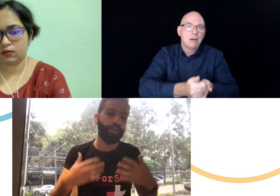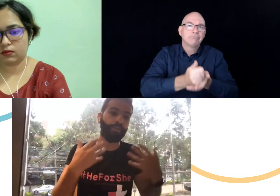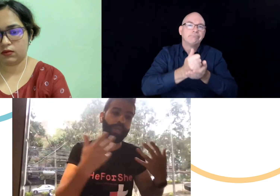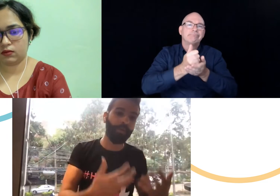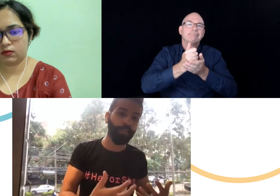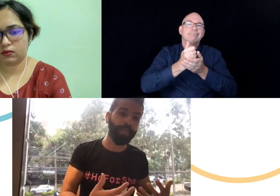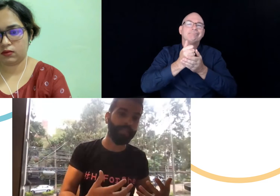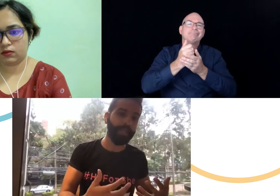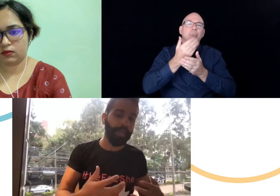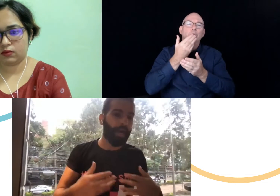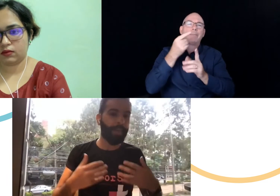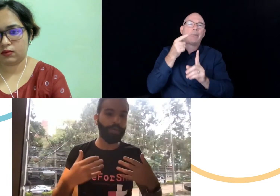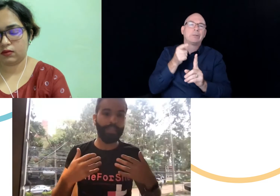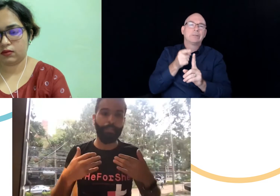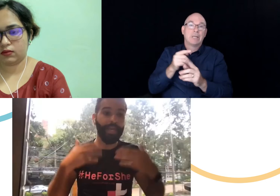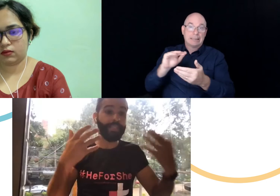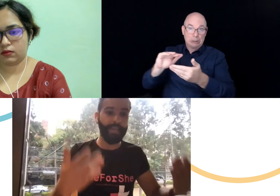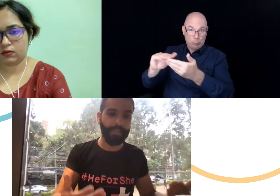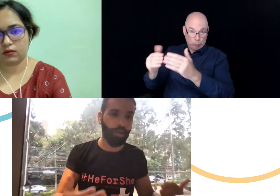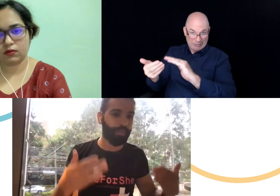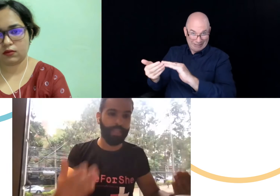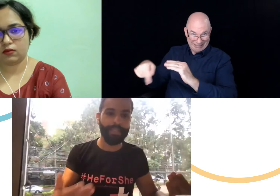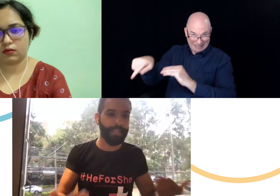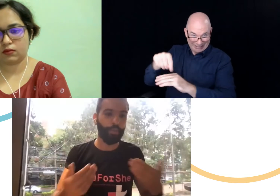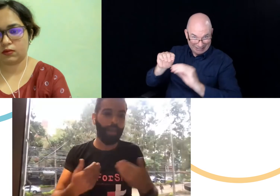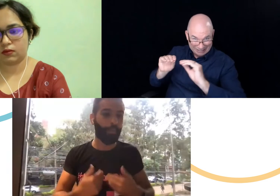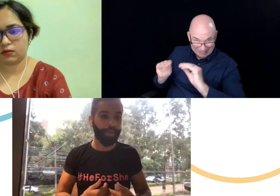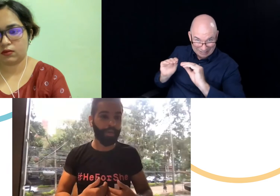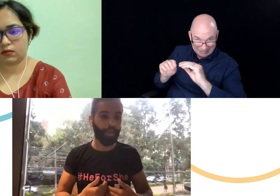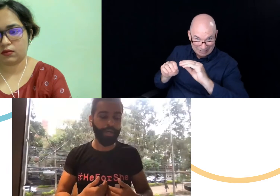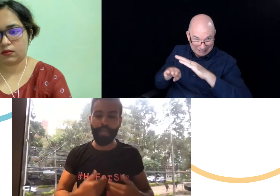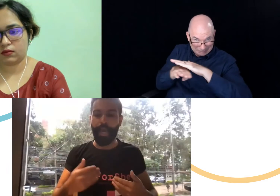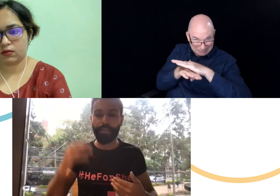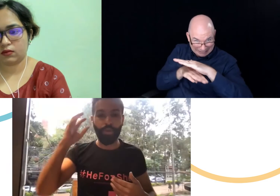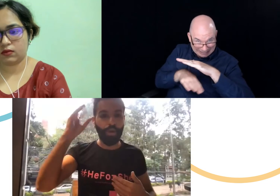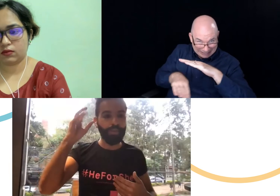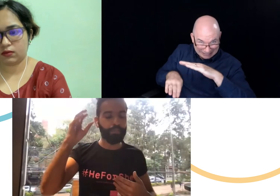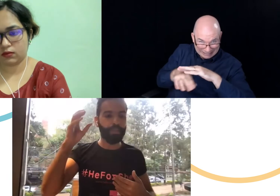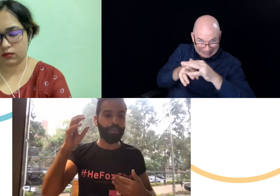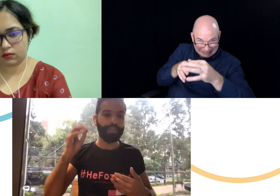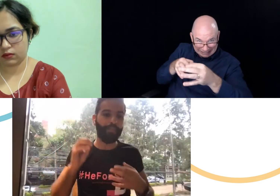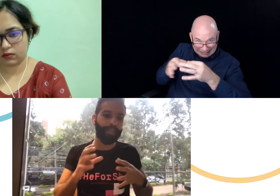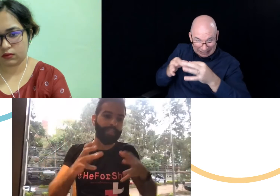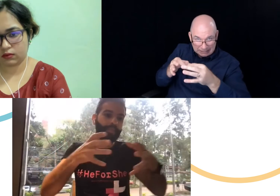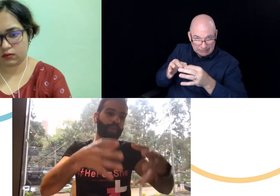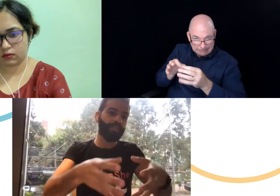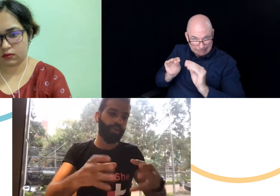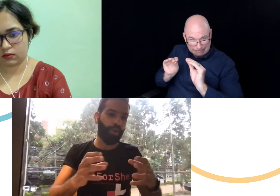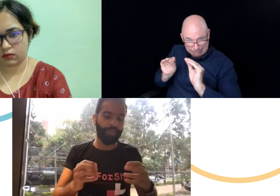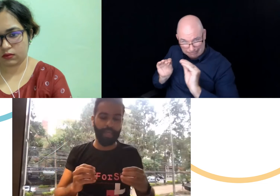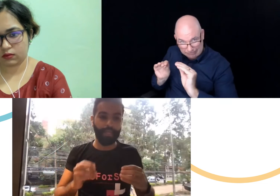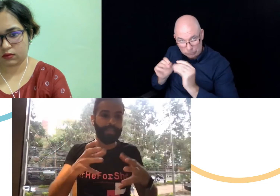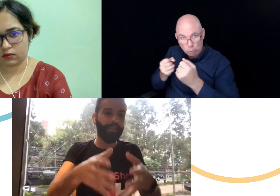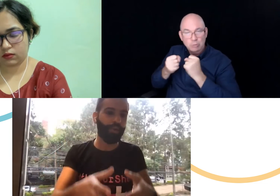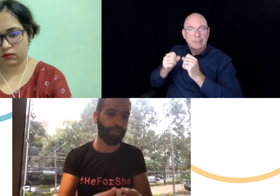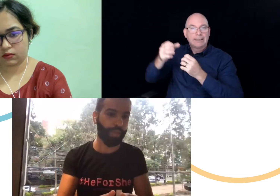formula. We need to educate the community about the basics of the things that we are working on, and to always put ourselves in the situation